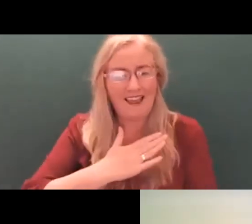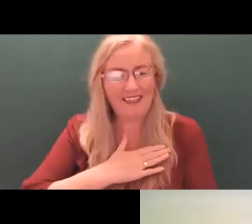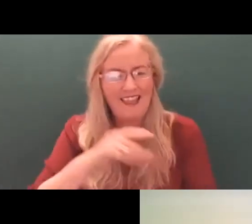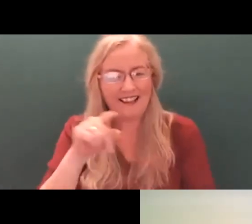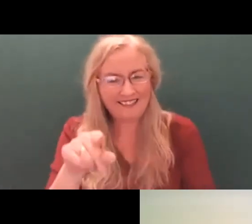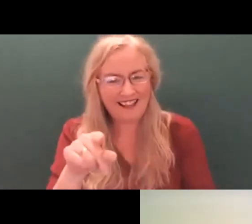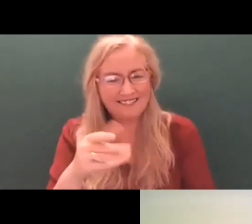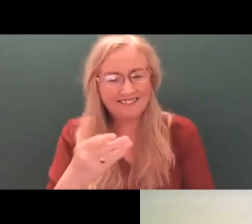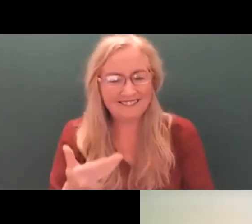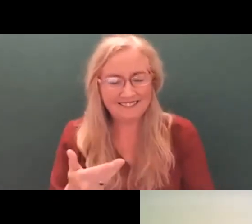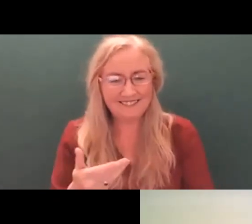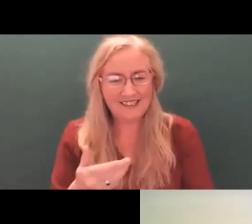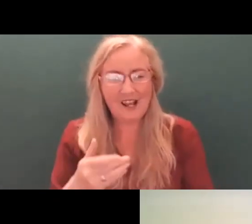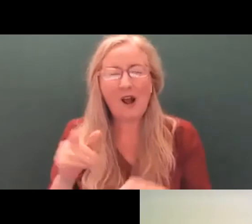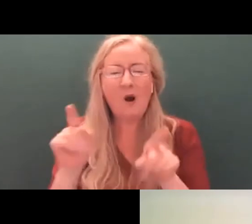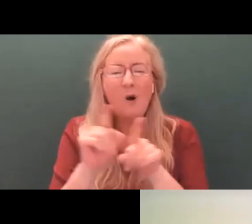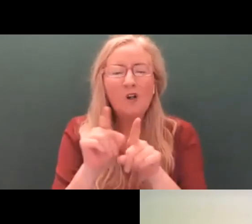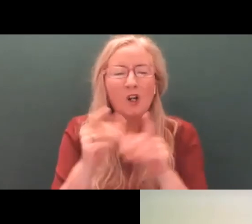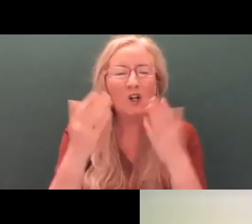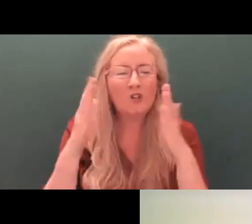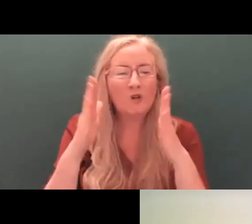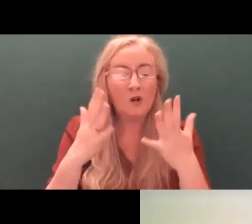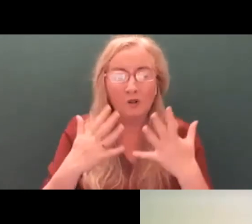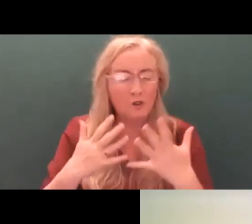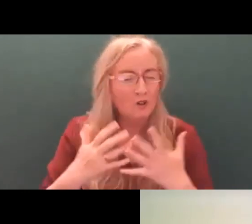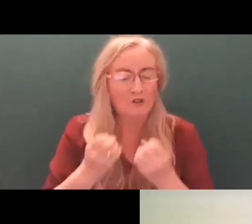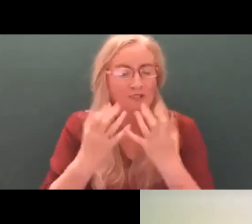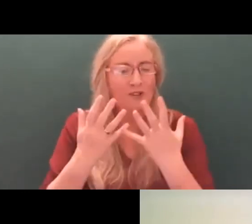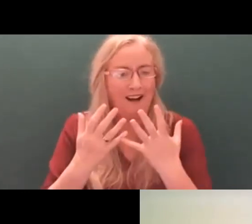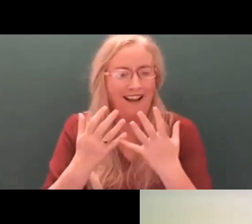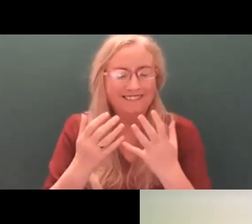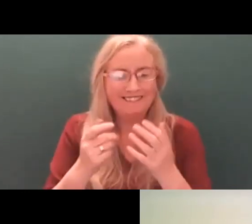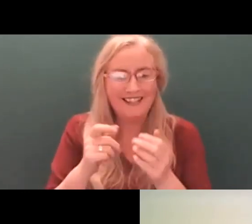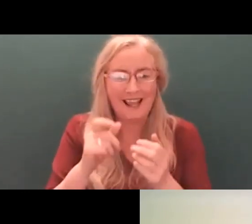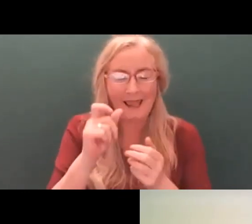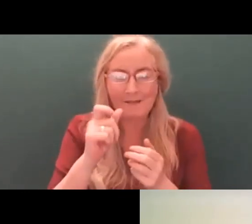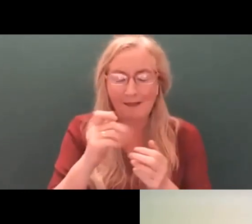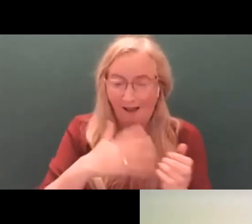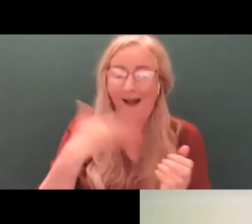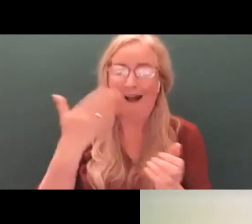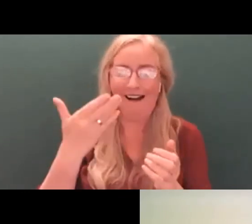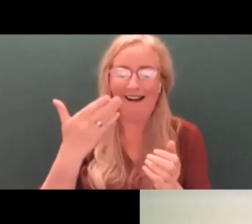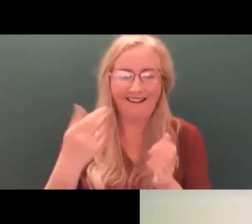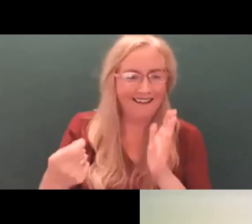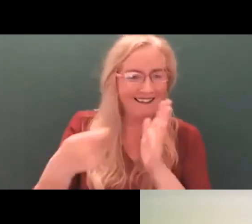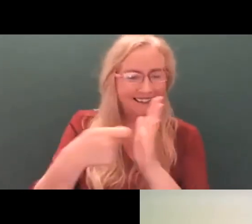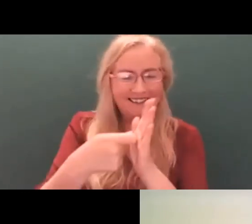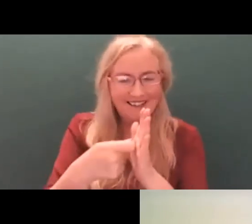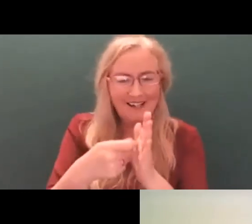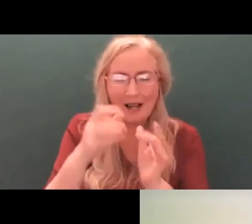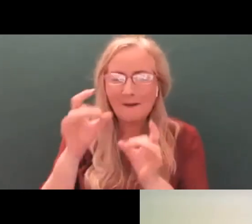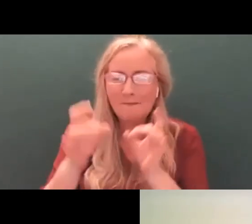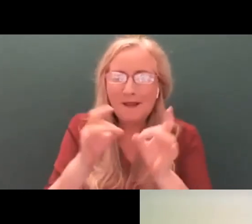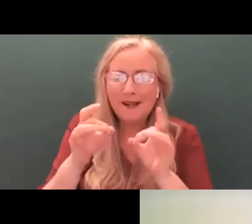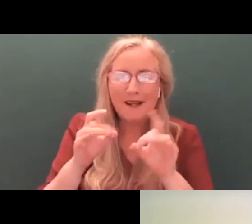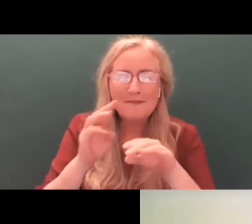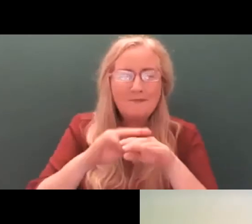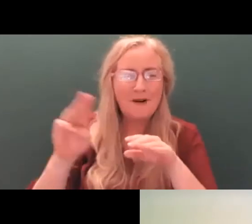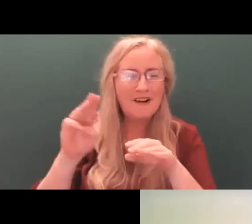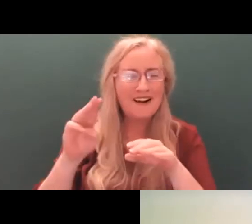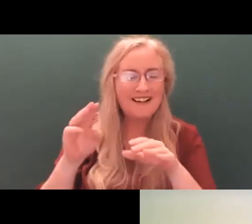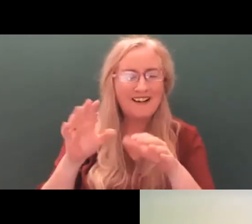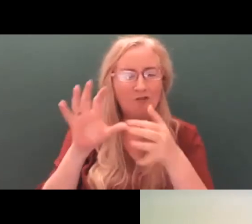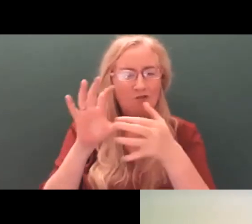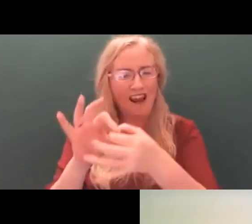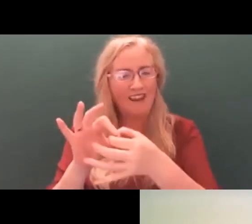And doing that something to surprise and delight, adding that little bit of a something, and making something of the setting if it was relevant